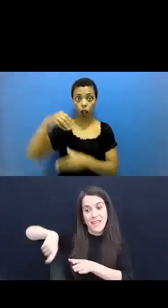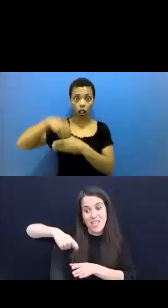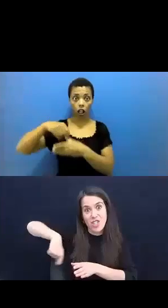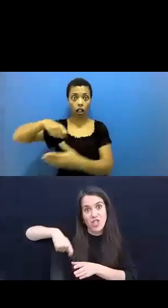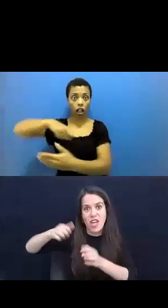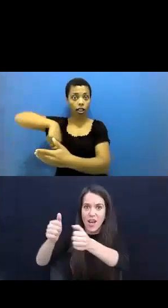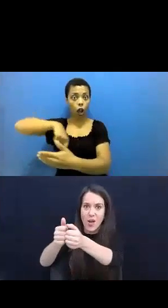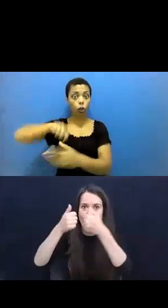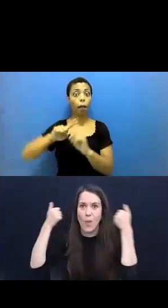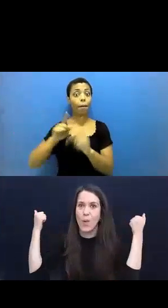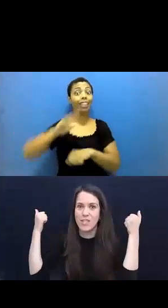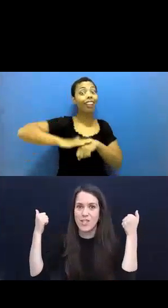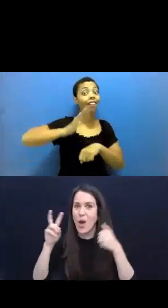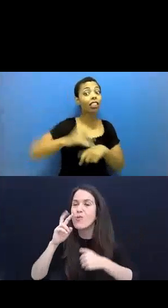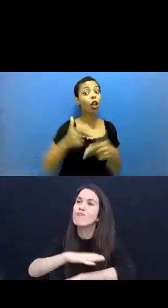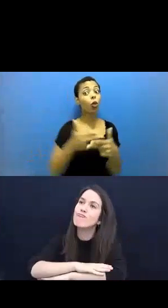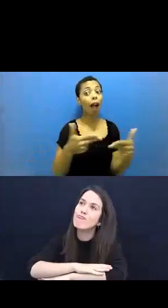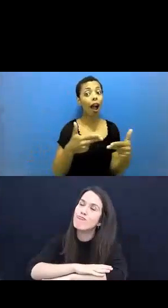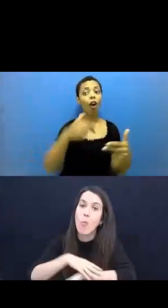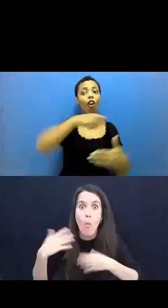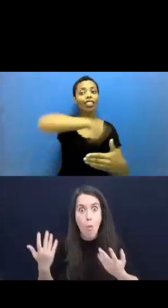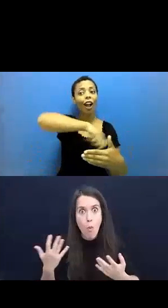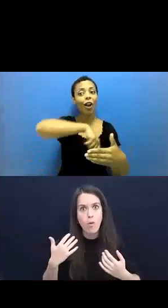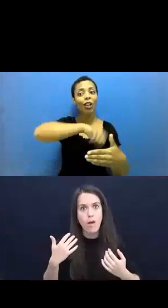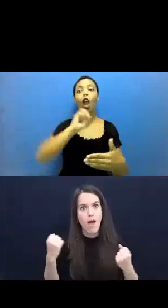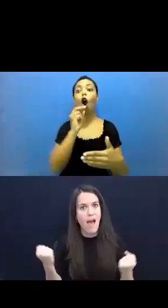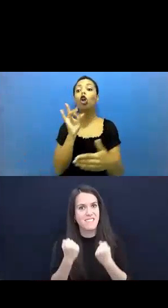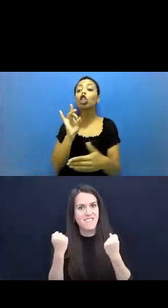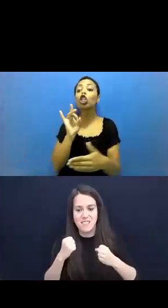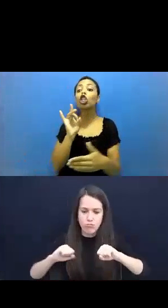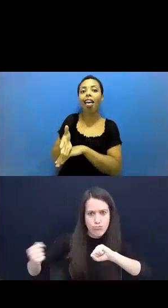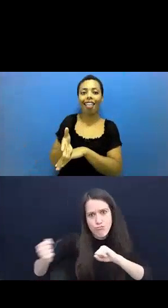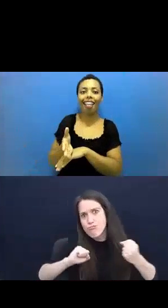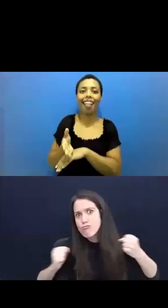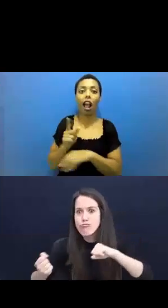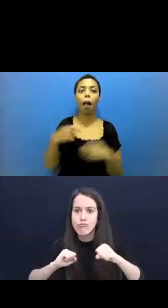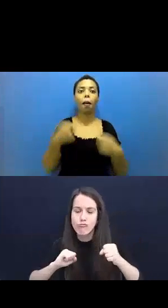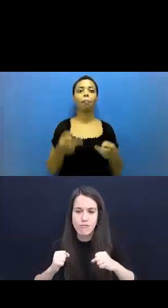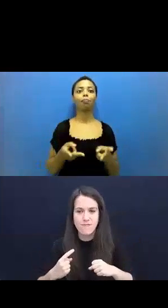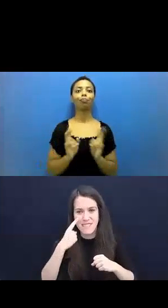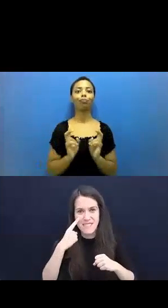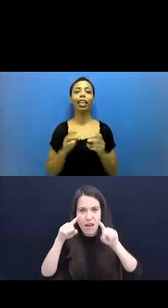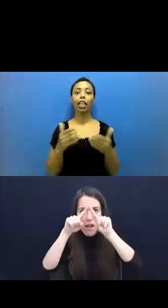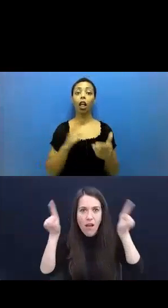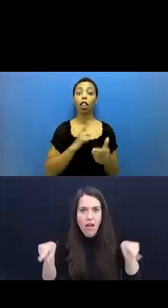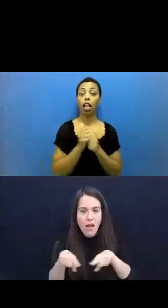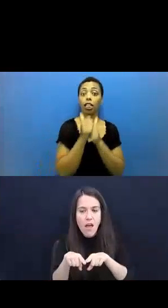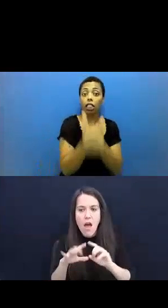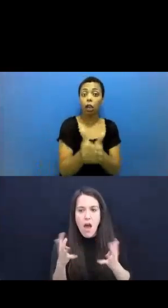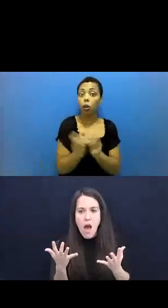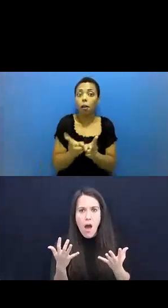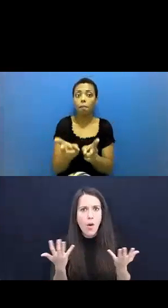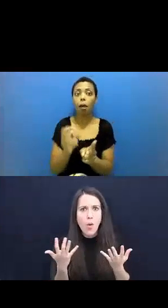activity by the kitchen window. In the middle of the figure, you can follow the sequence and types of